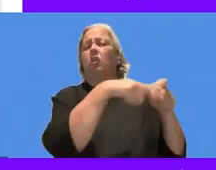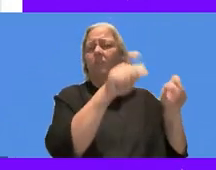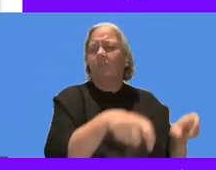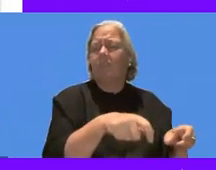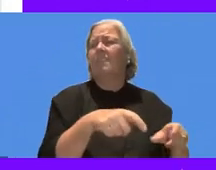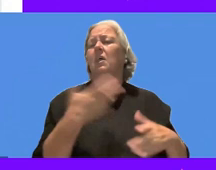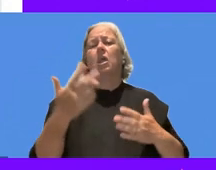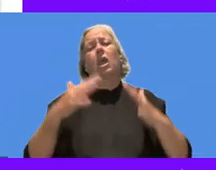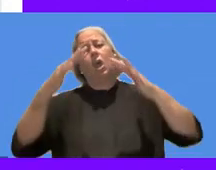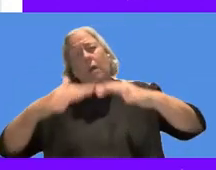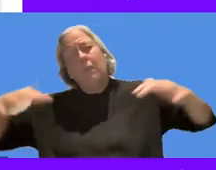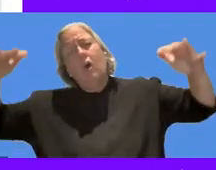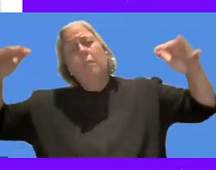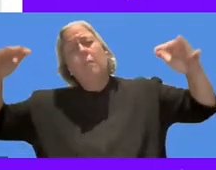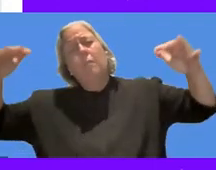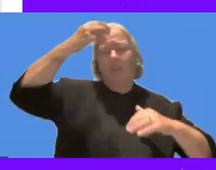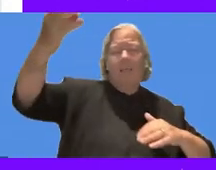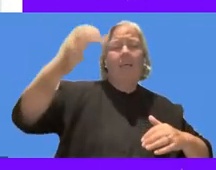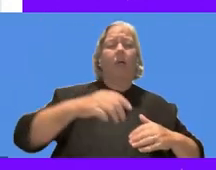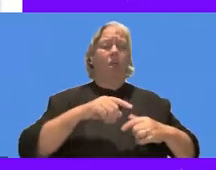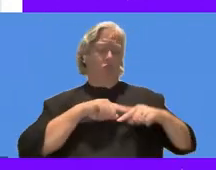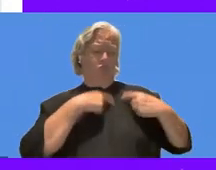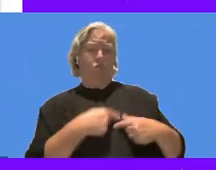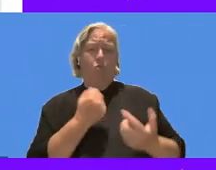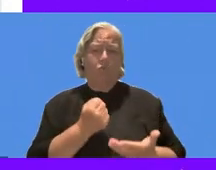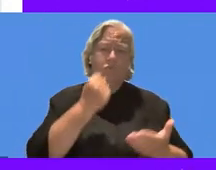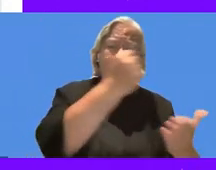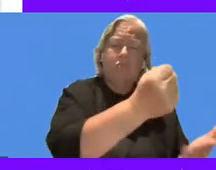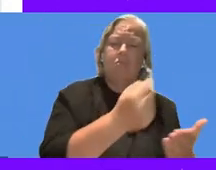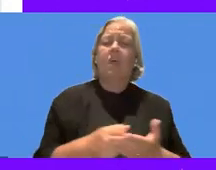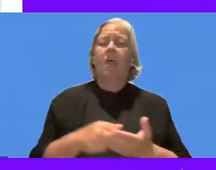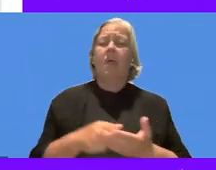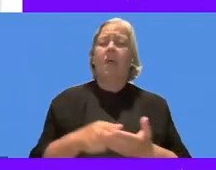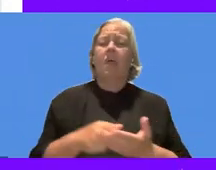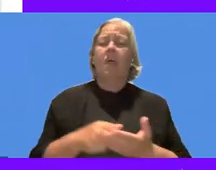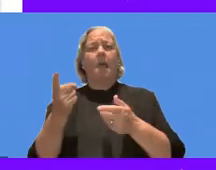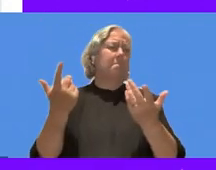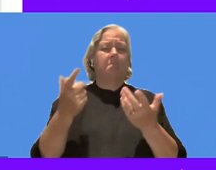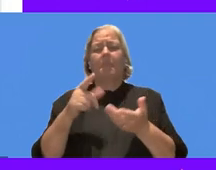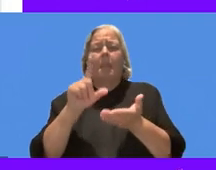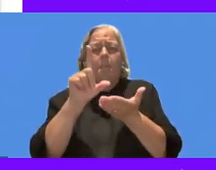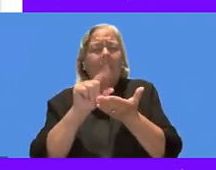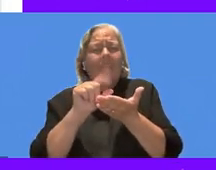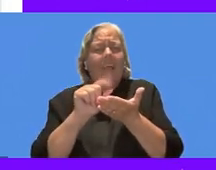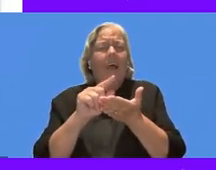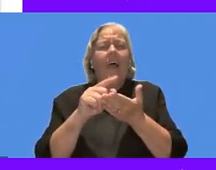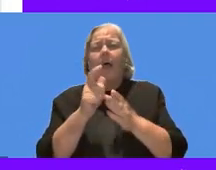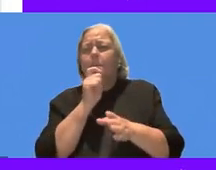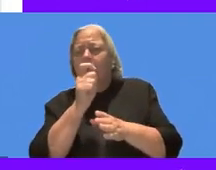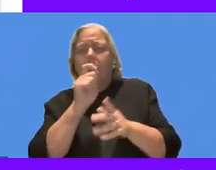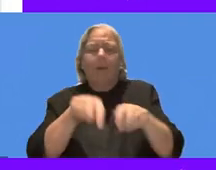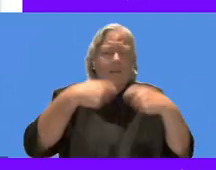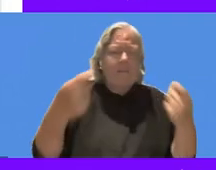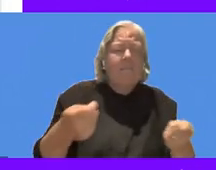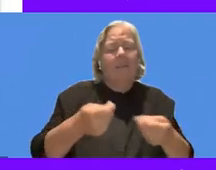academics, donors, media, and NGOs, as well, of course, as young people themselves who are involved in this initiative. At the